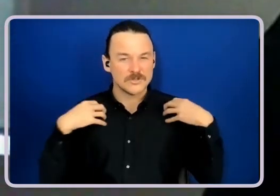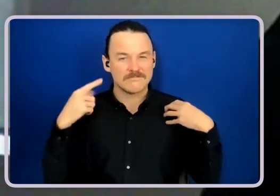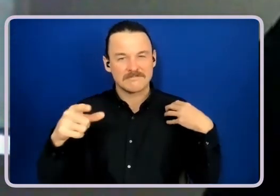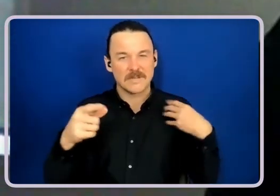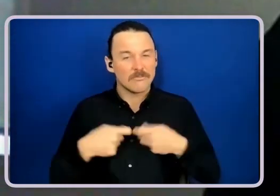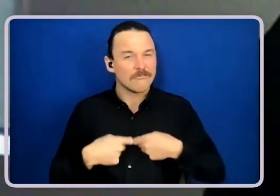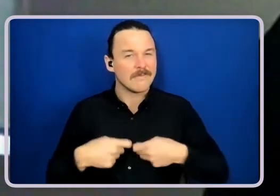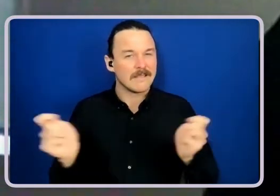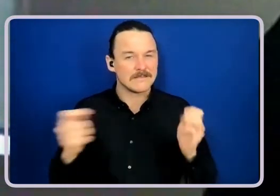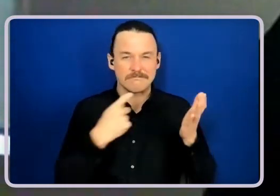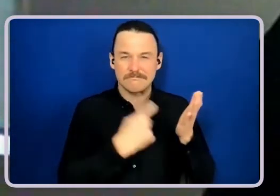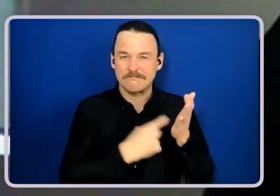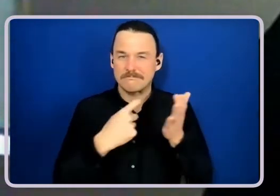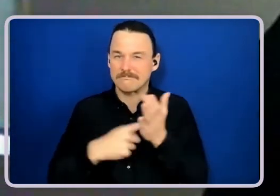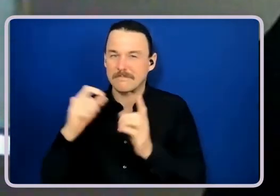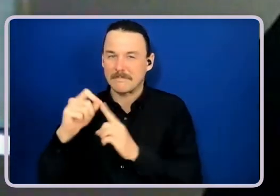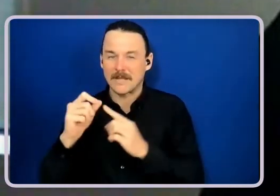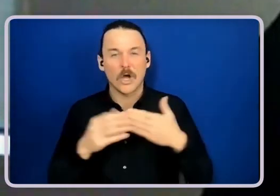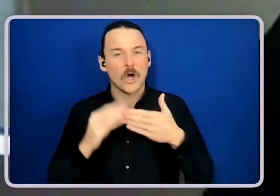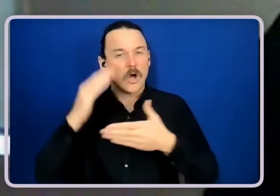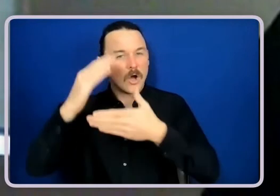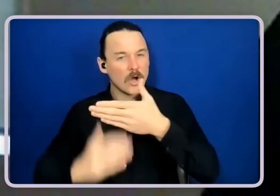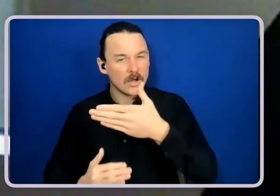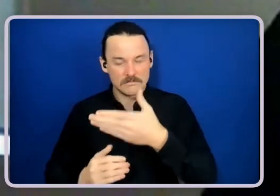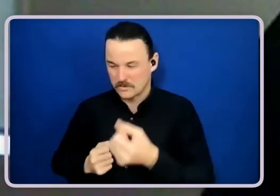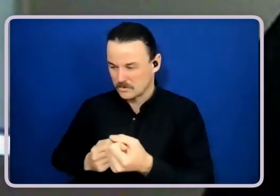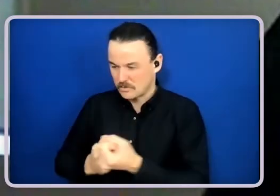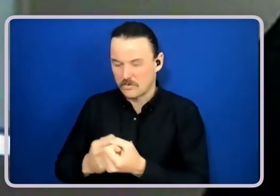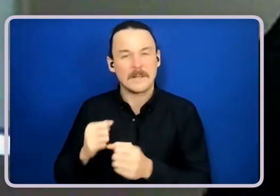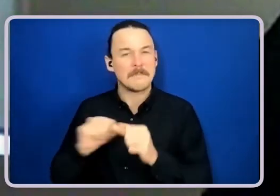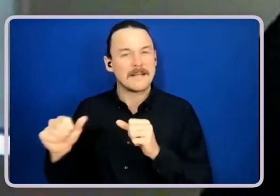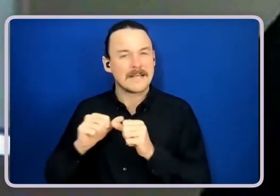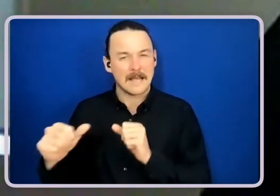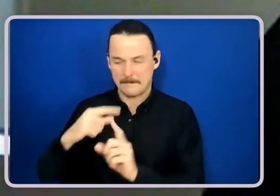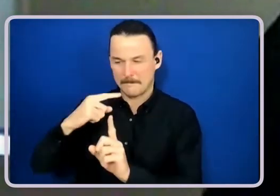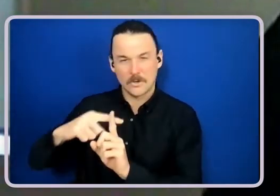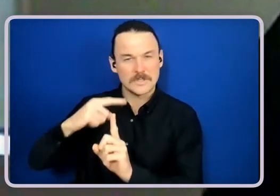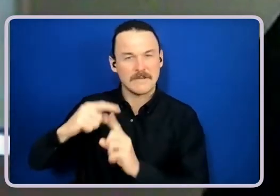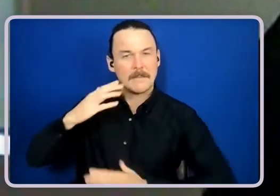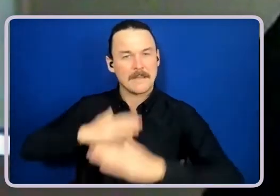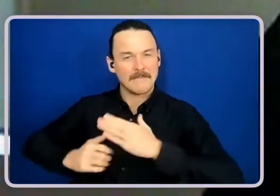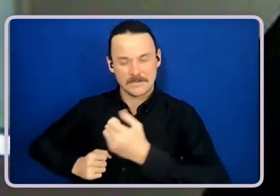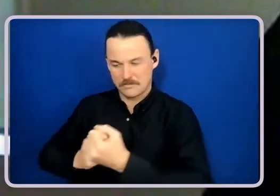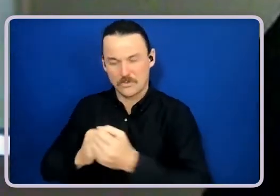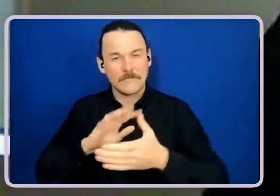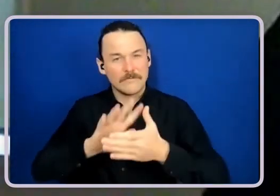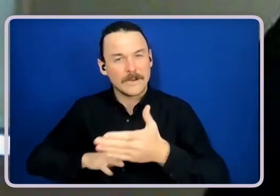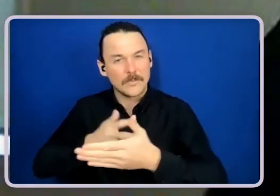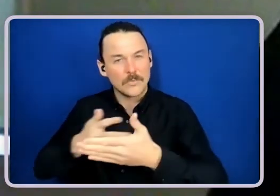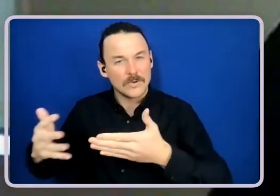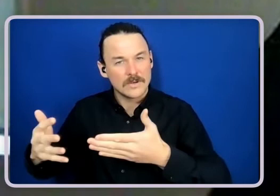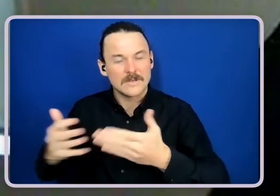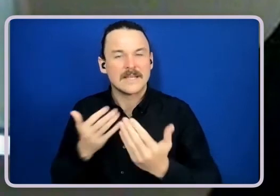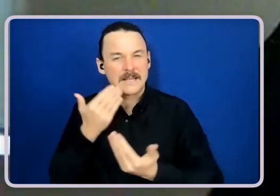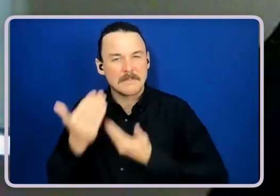2020 that supports a contemporary positive behaviour support framework and explains what a restrictive practice